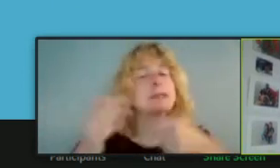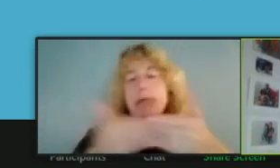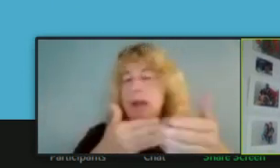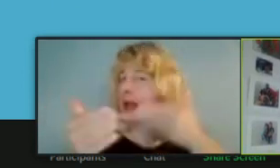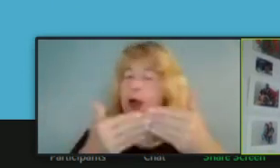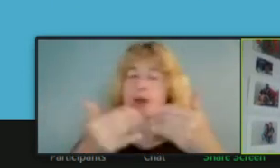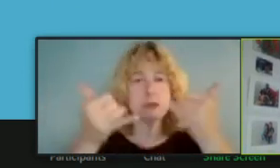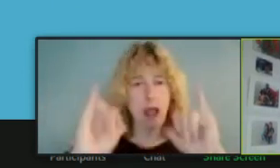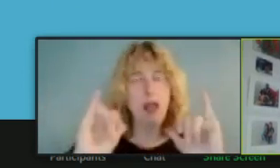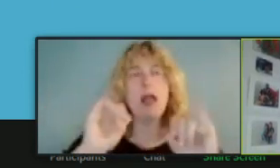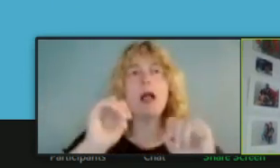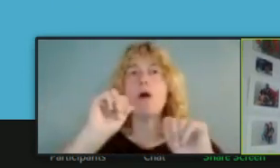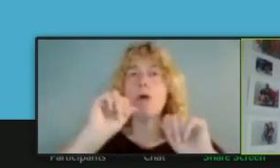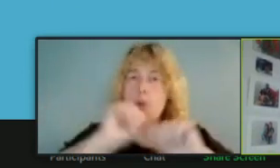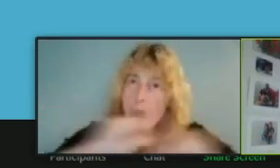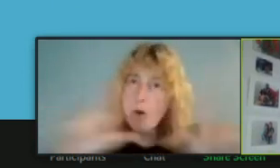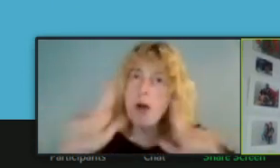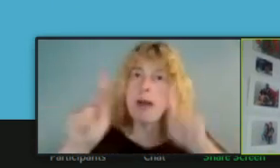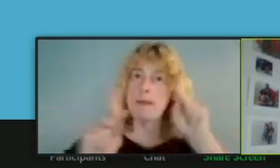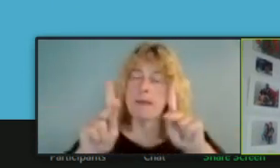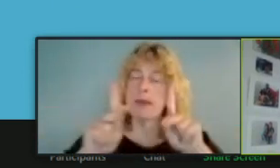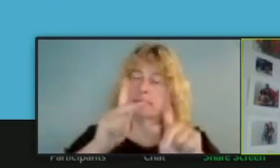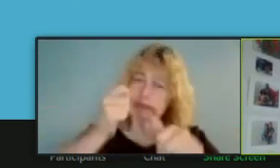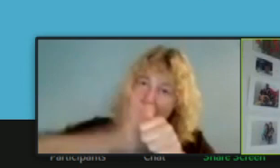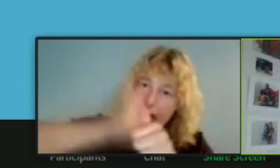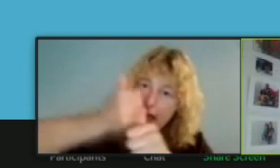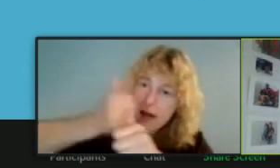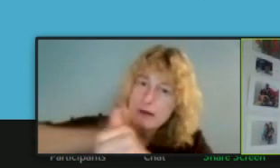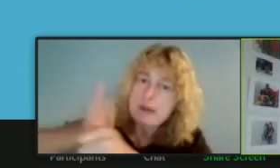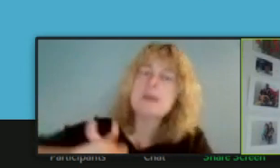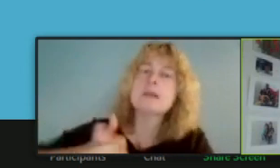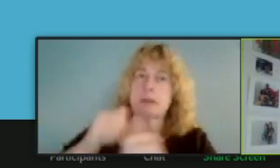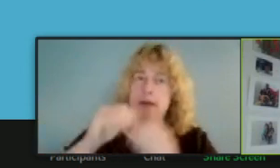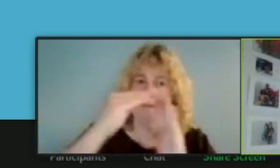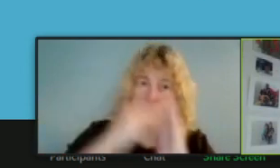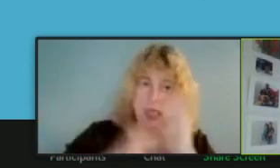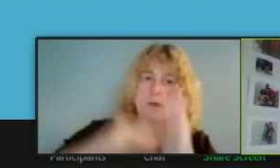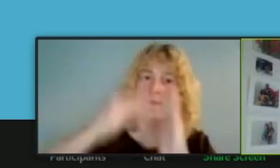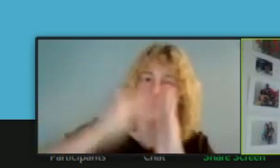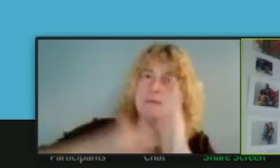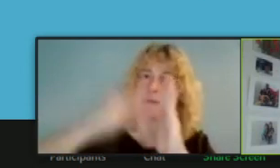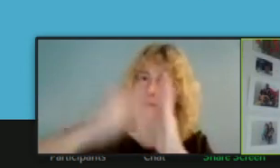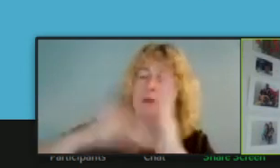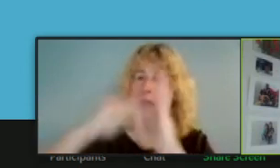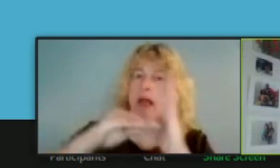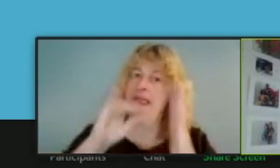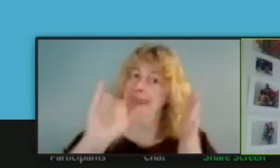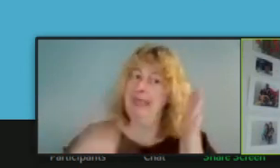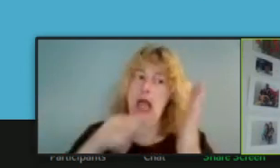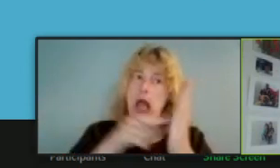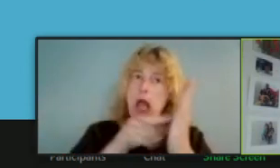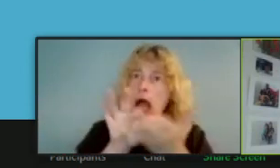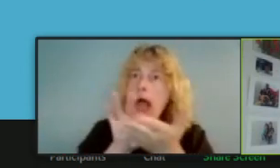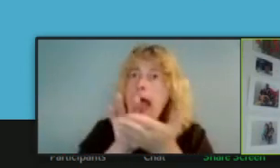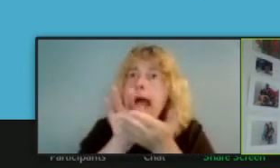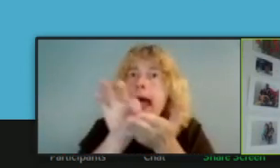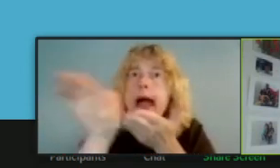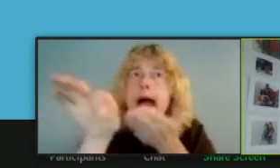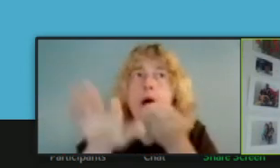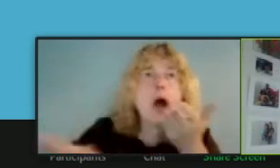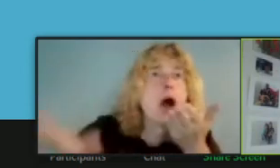we need every person to fill it out. This is how many decisions are made around